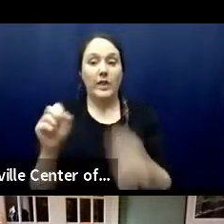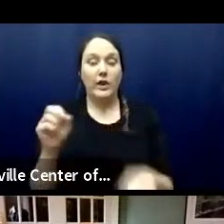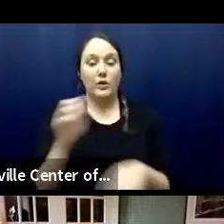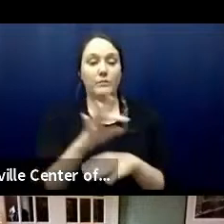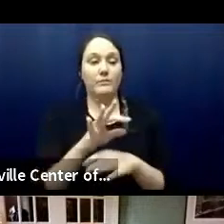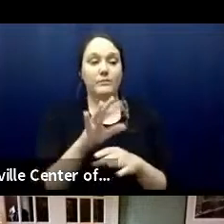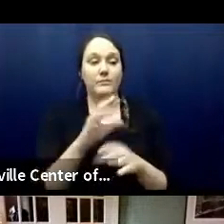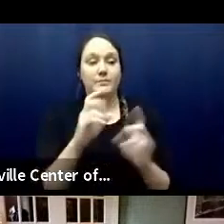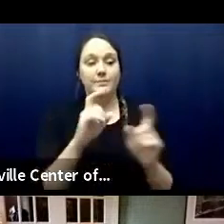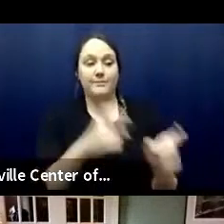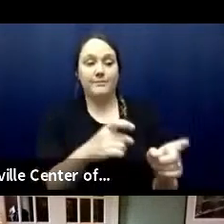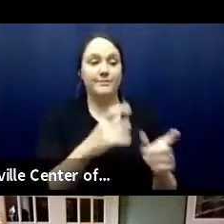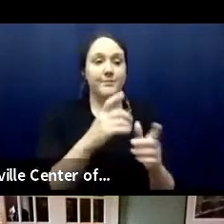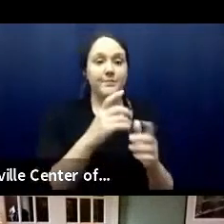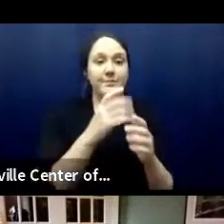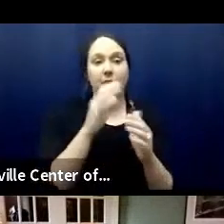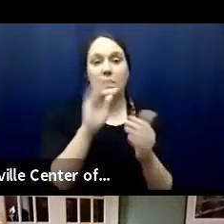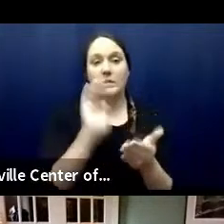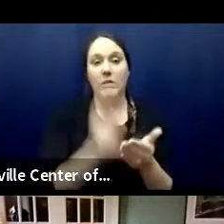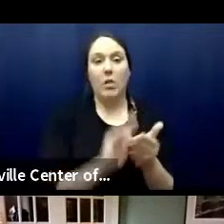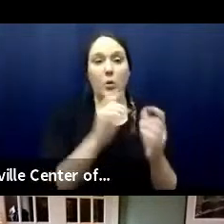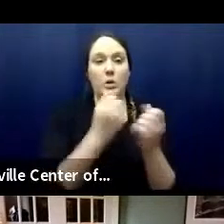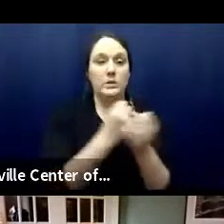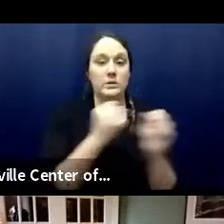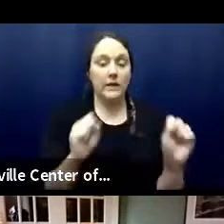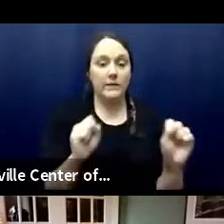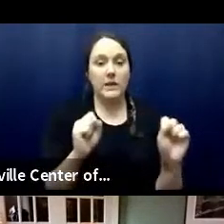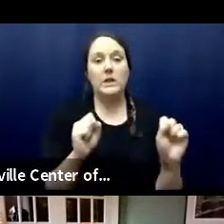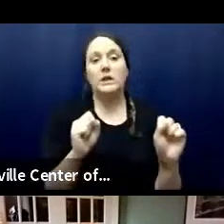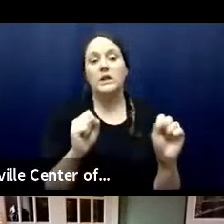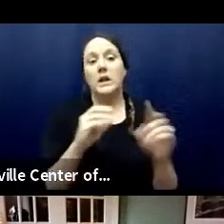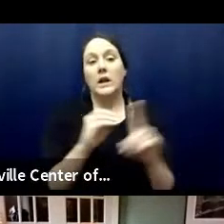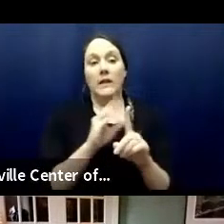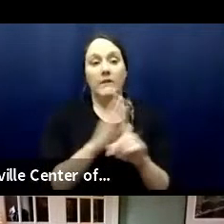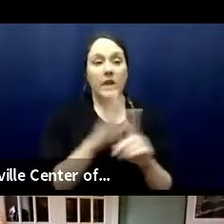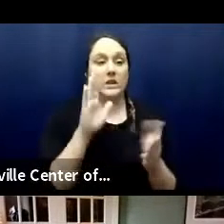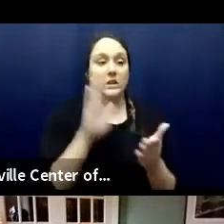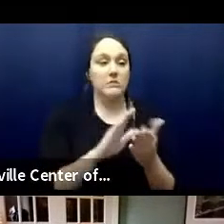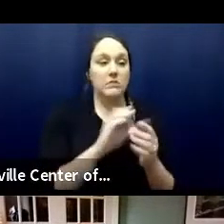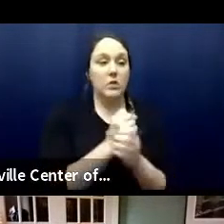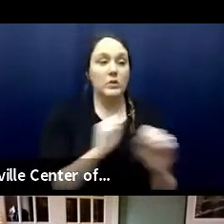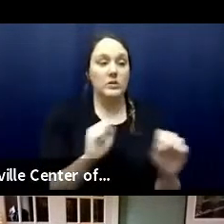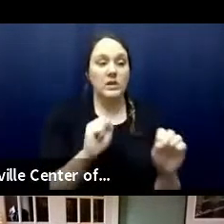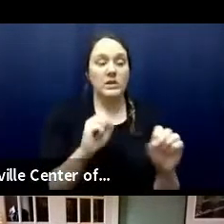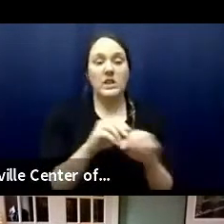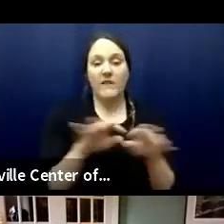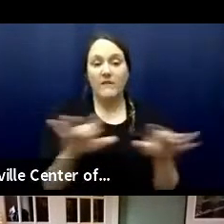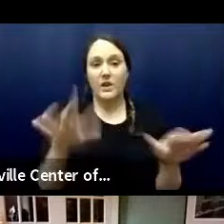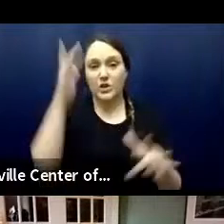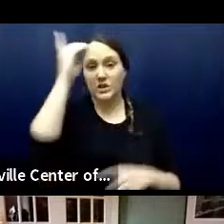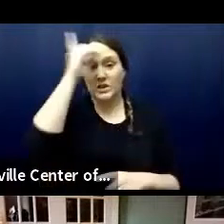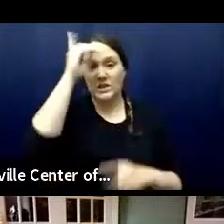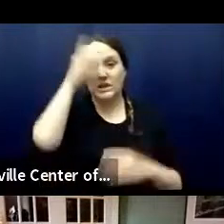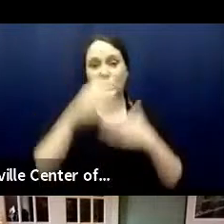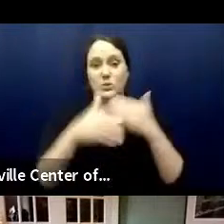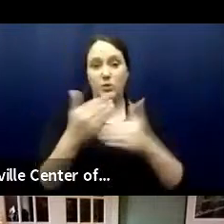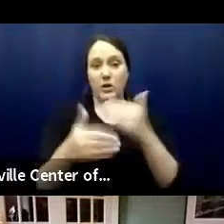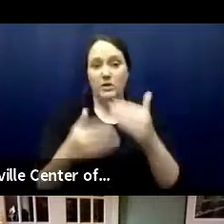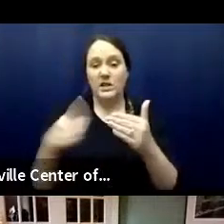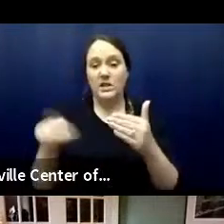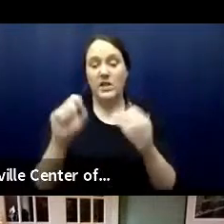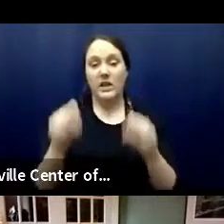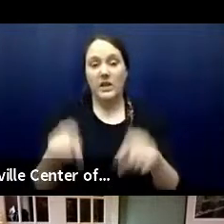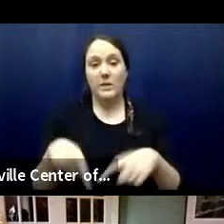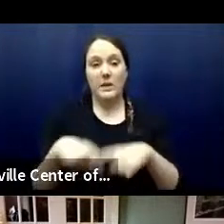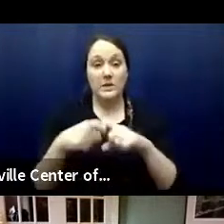to lack of safety of the larger student body by bringing back an infectious disease process, they can be suspended. There's a